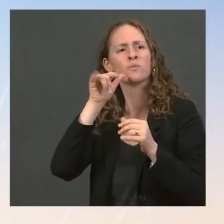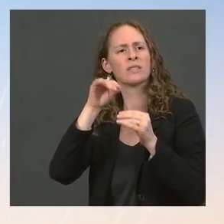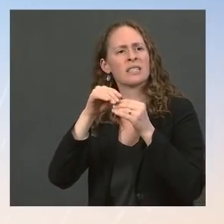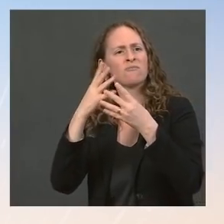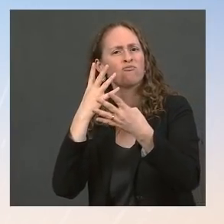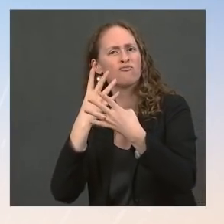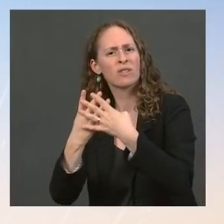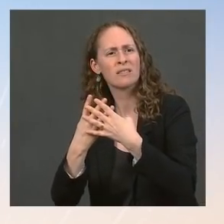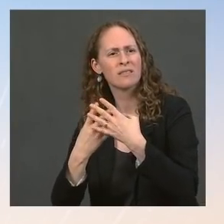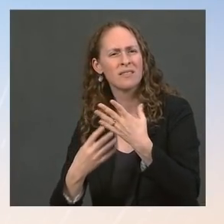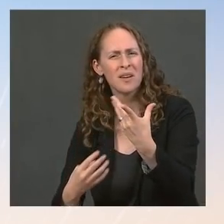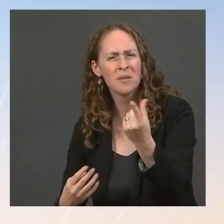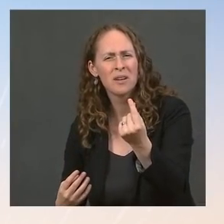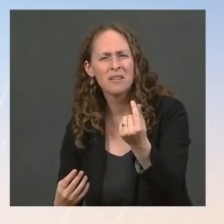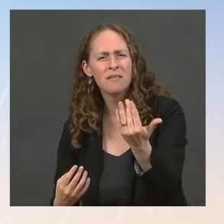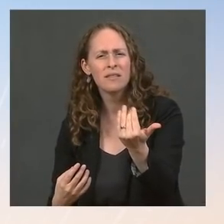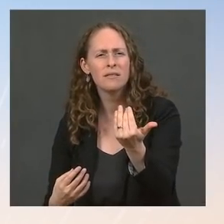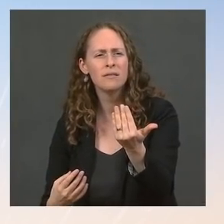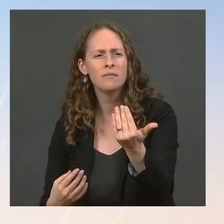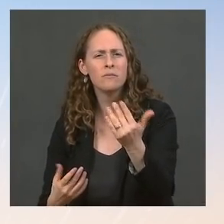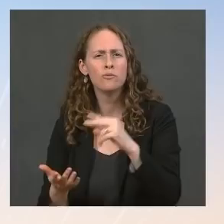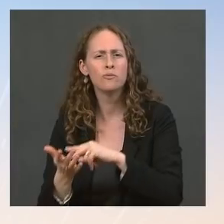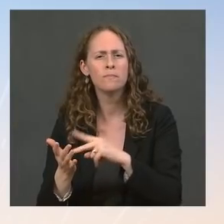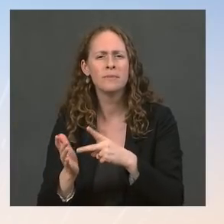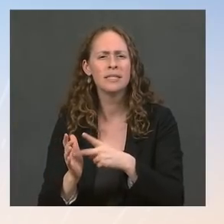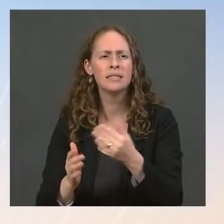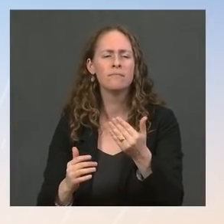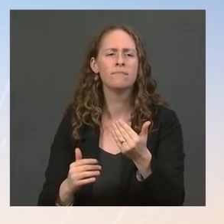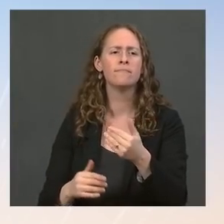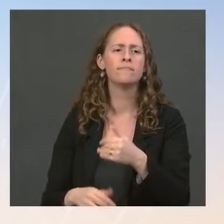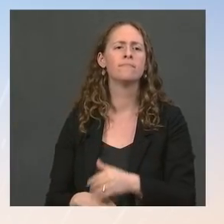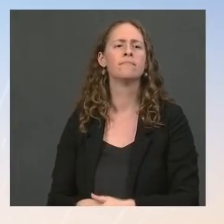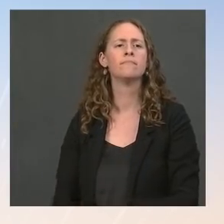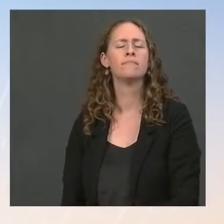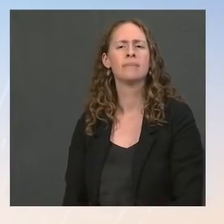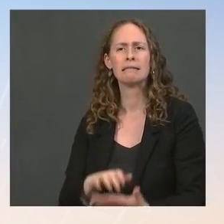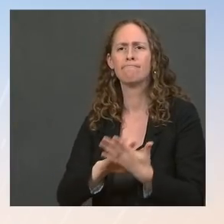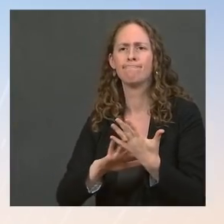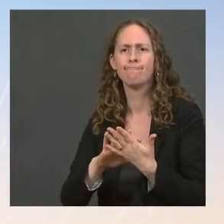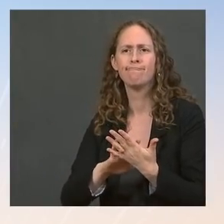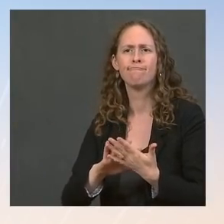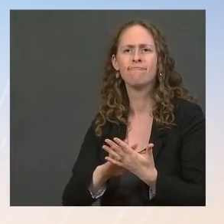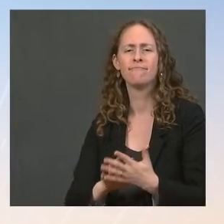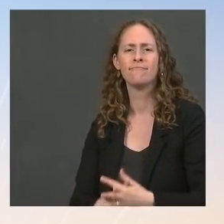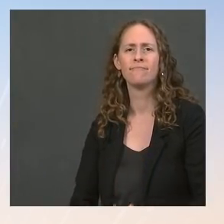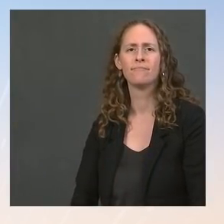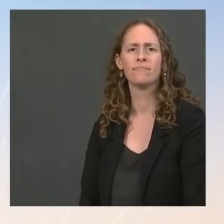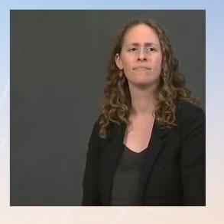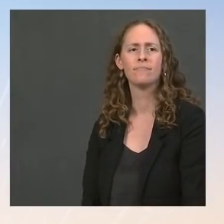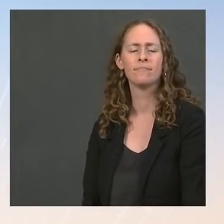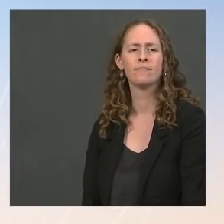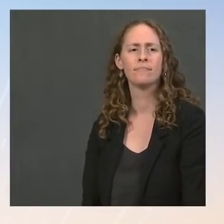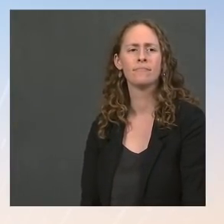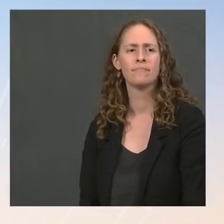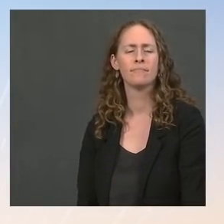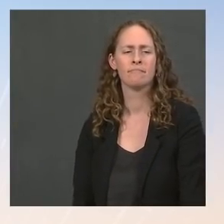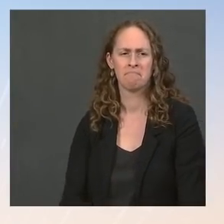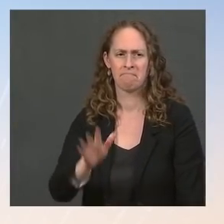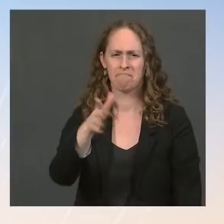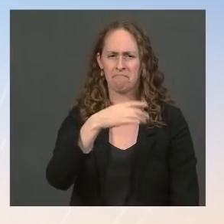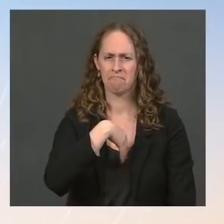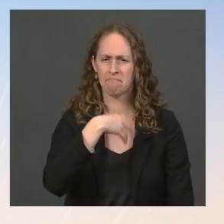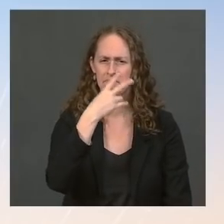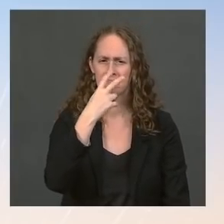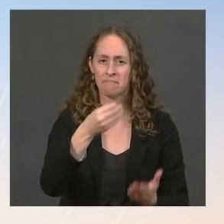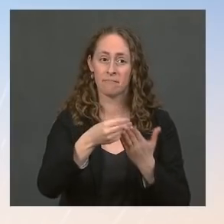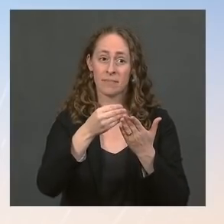general, or? The reporting is that they're looking to build prisons. I would be surprised if that was the intention of the funding, but I'm happy to check with our